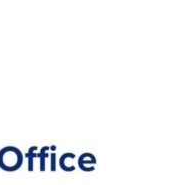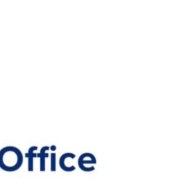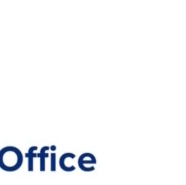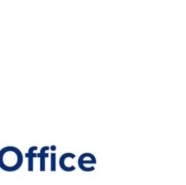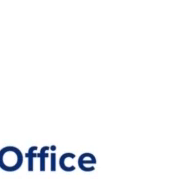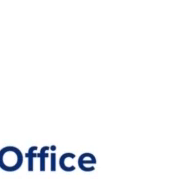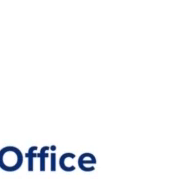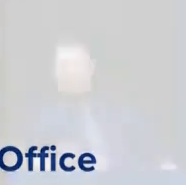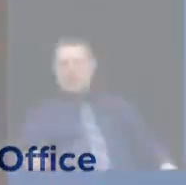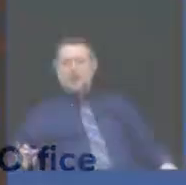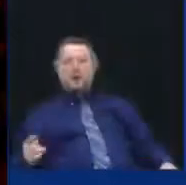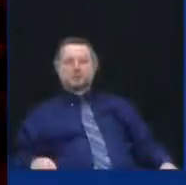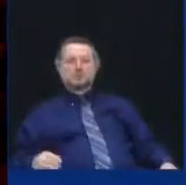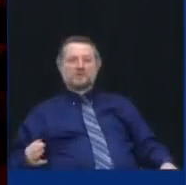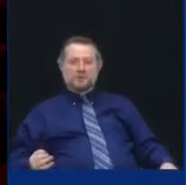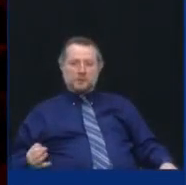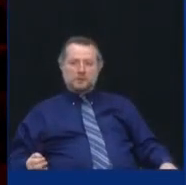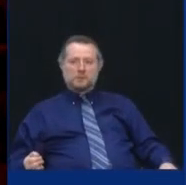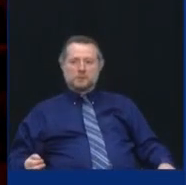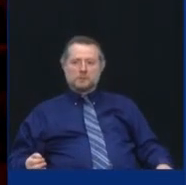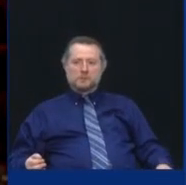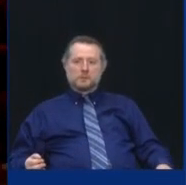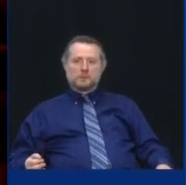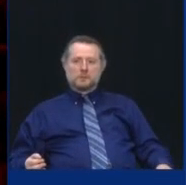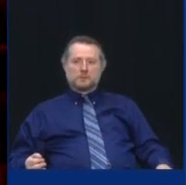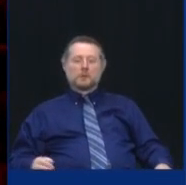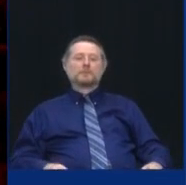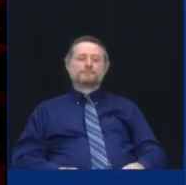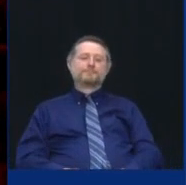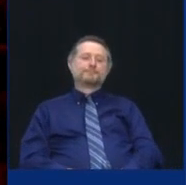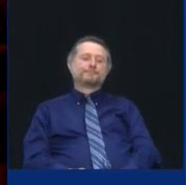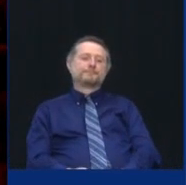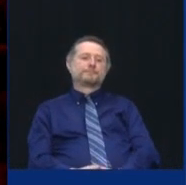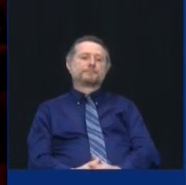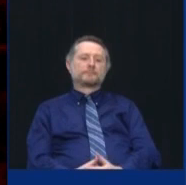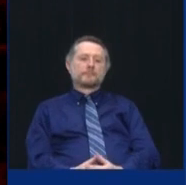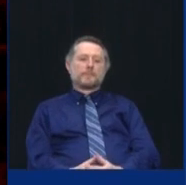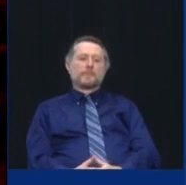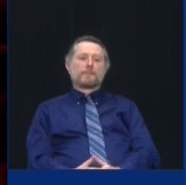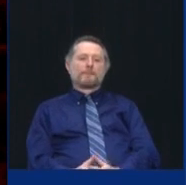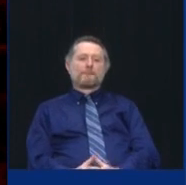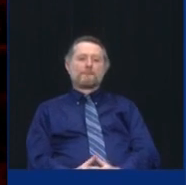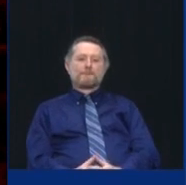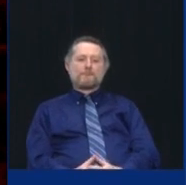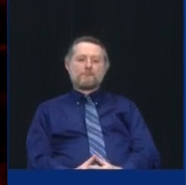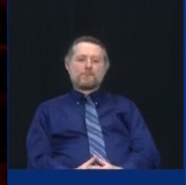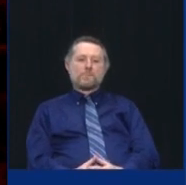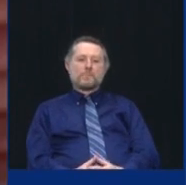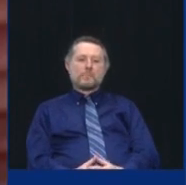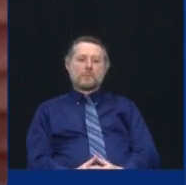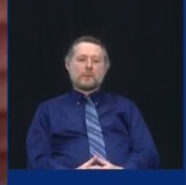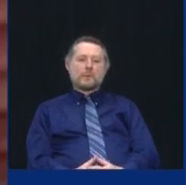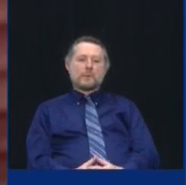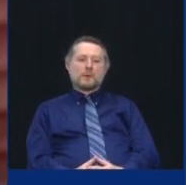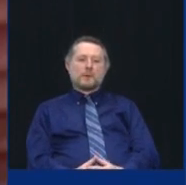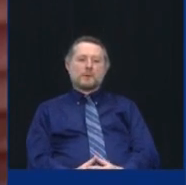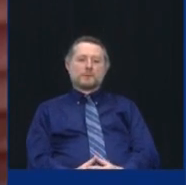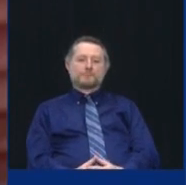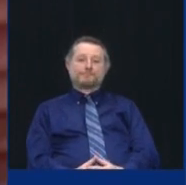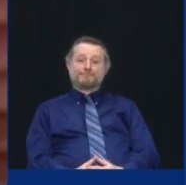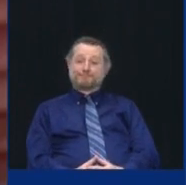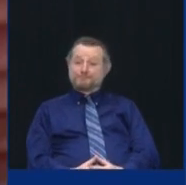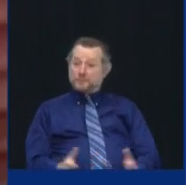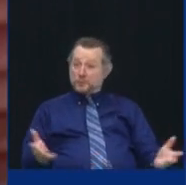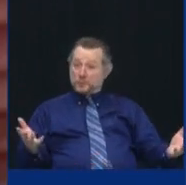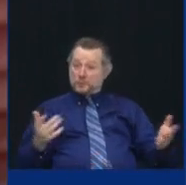Look at you. You have everything going on there. Everything. And you're in Radio City Music